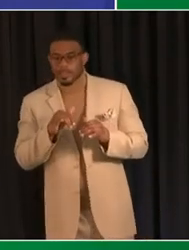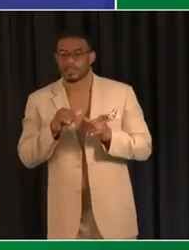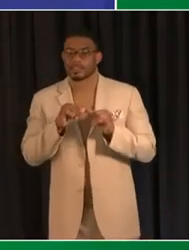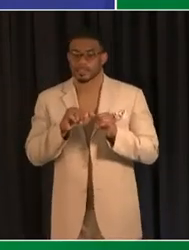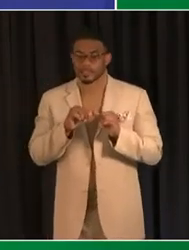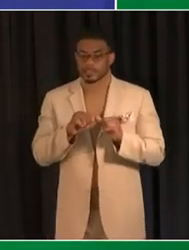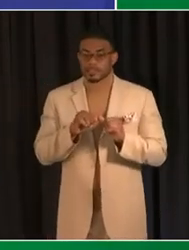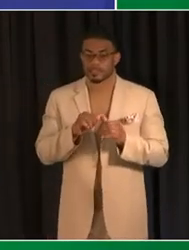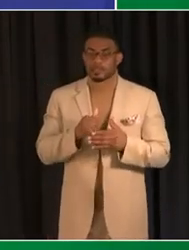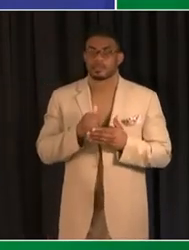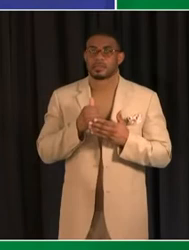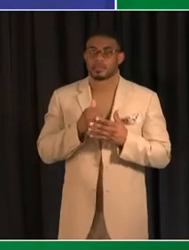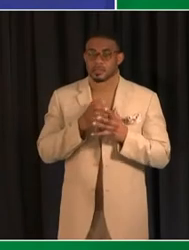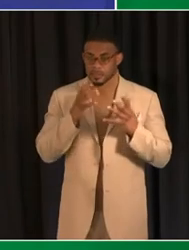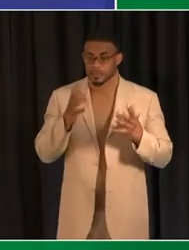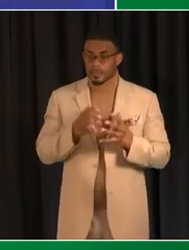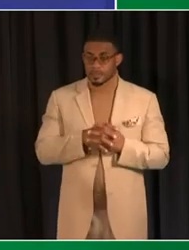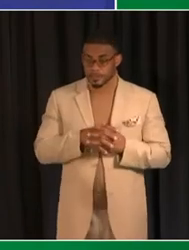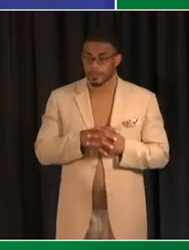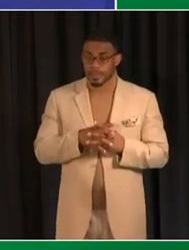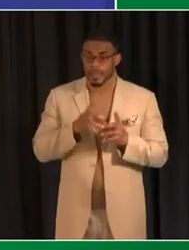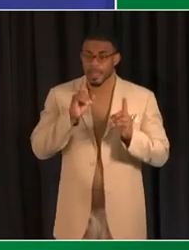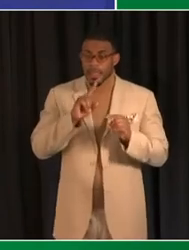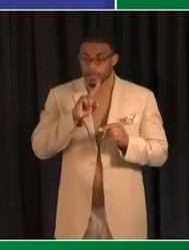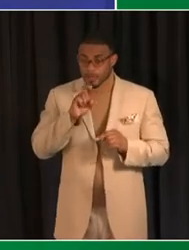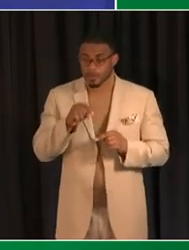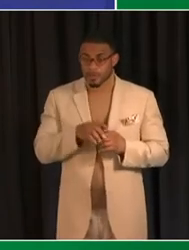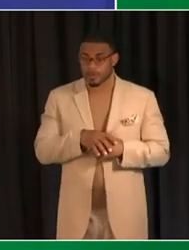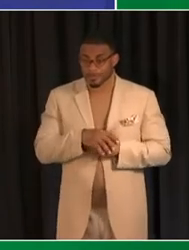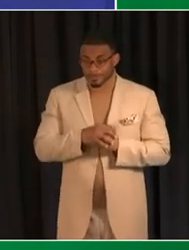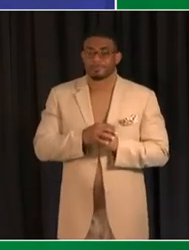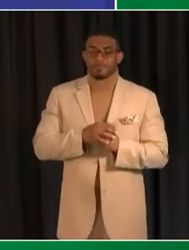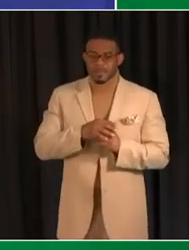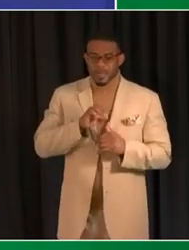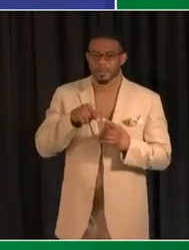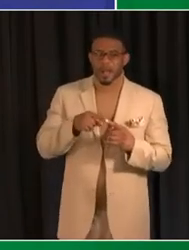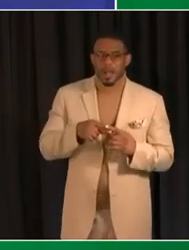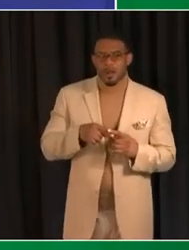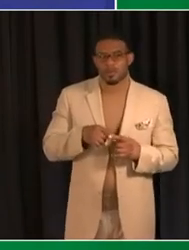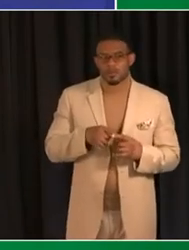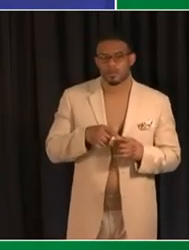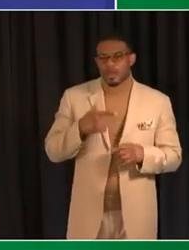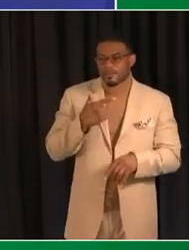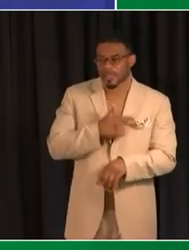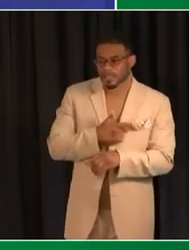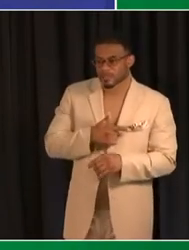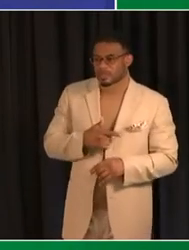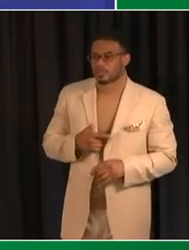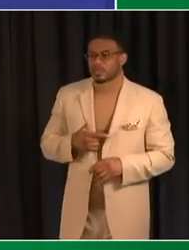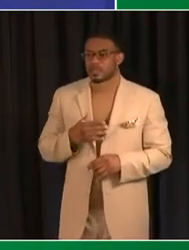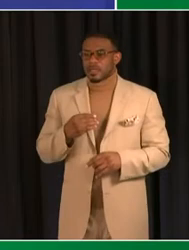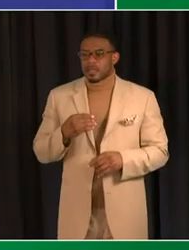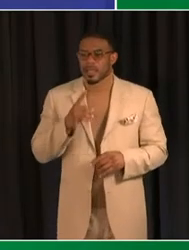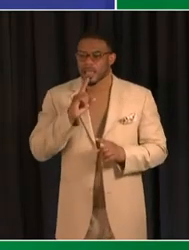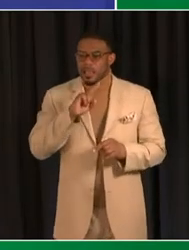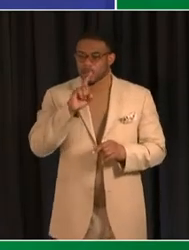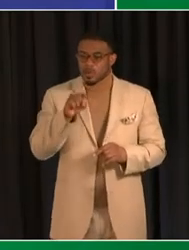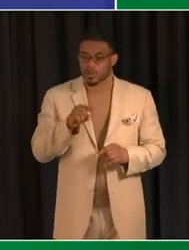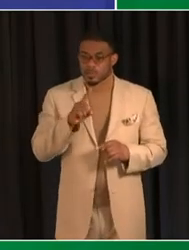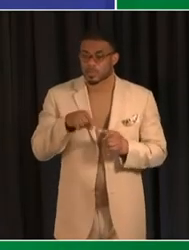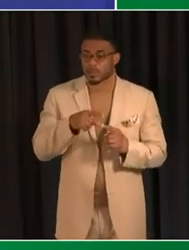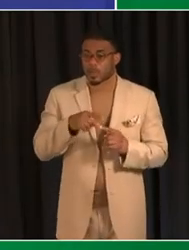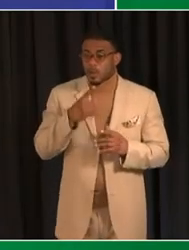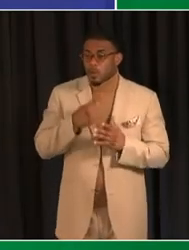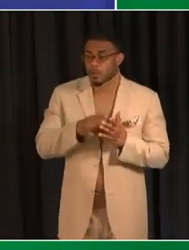that consistently. I think answering their questions about, vaccines, answering